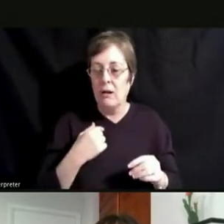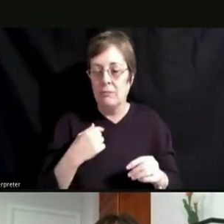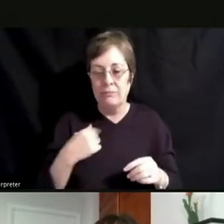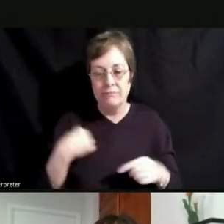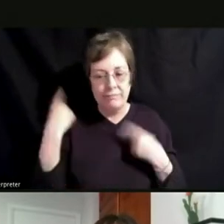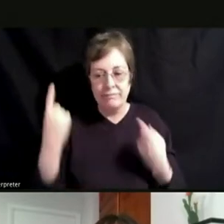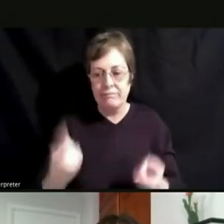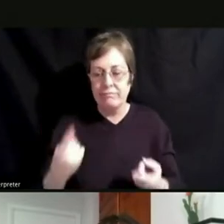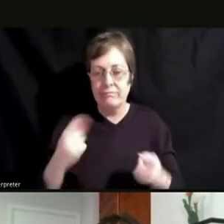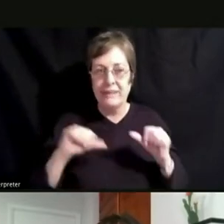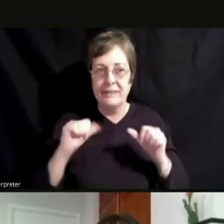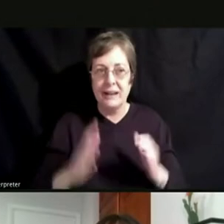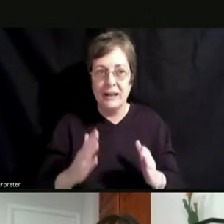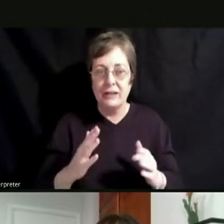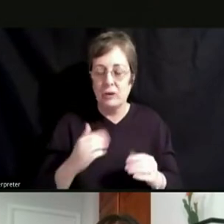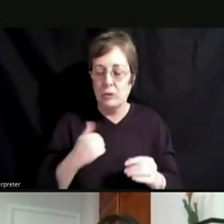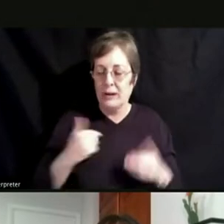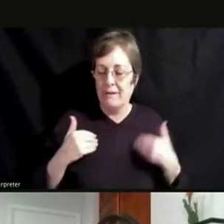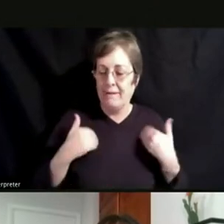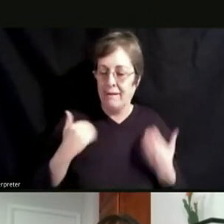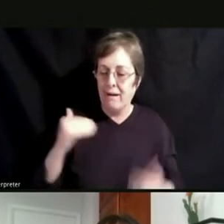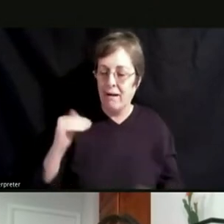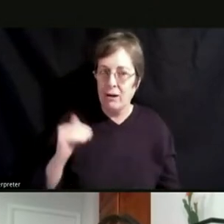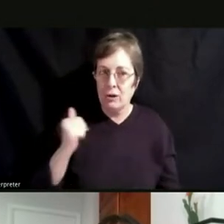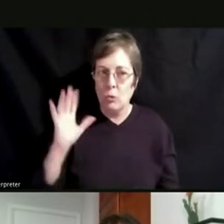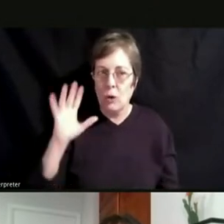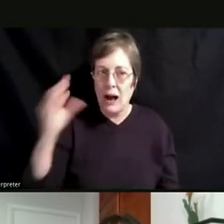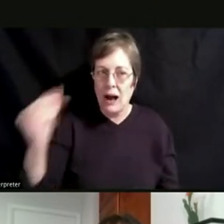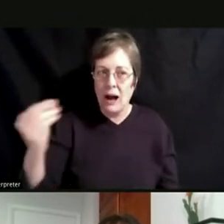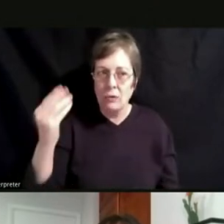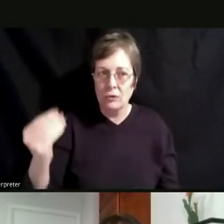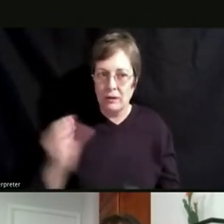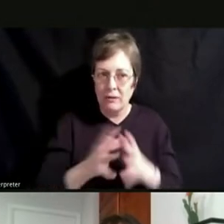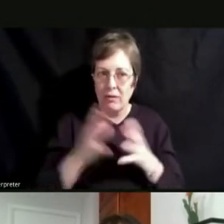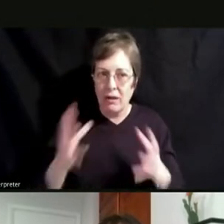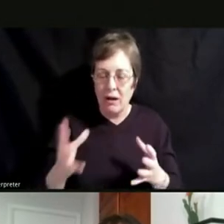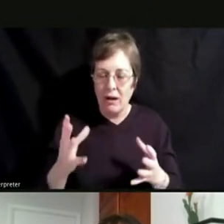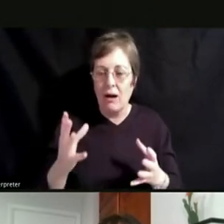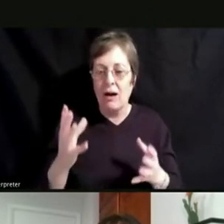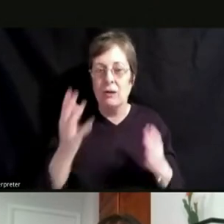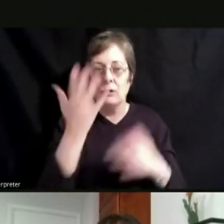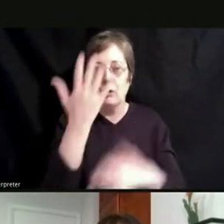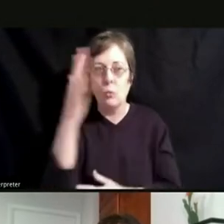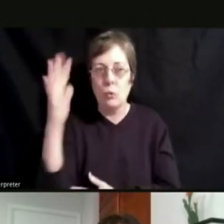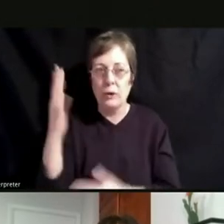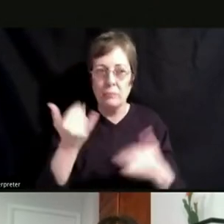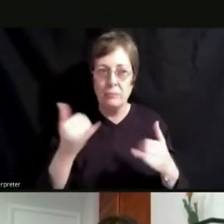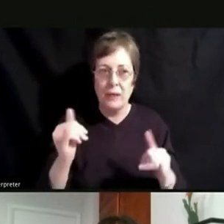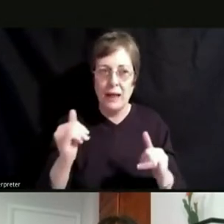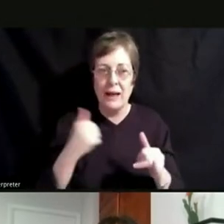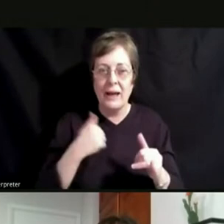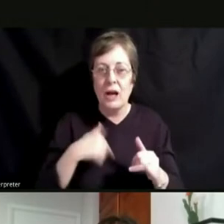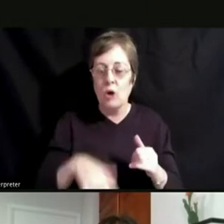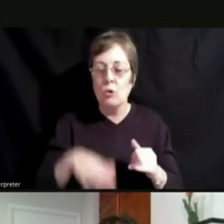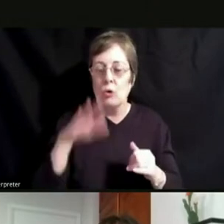always outdoors when I was very young, you know, playing in the woods, kind of stereotypically. I grew up in a village in